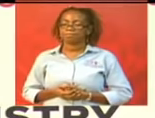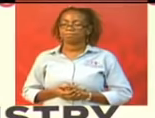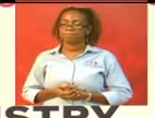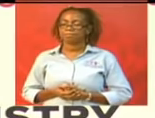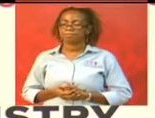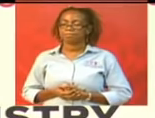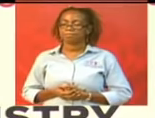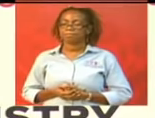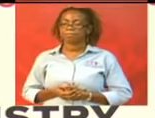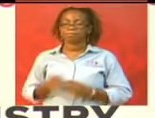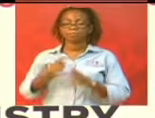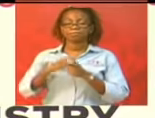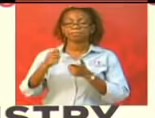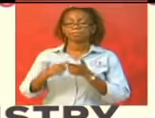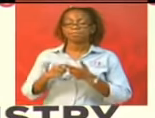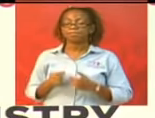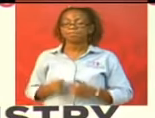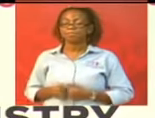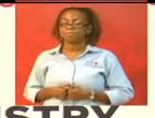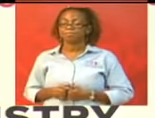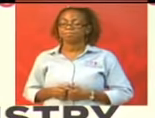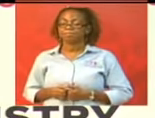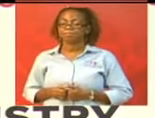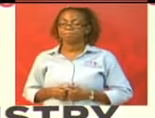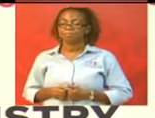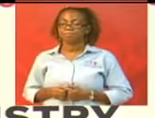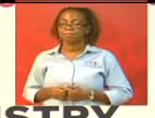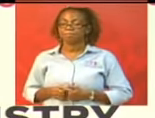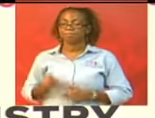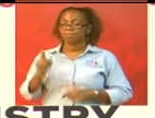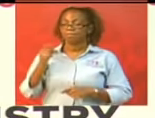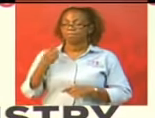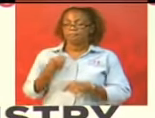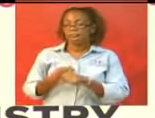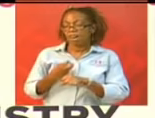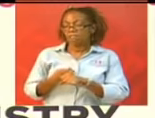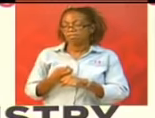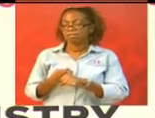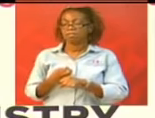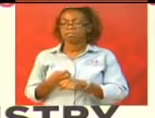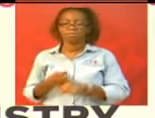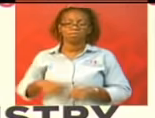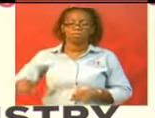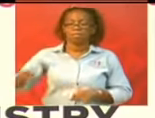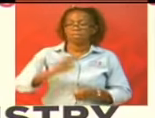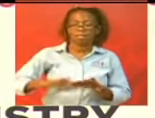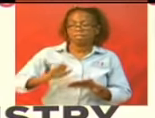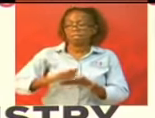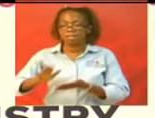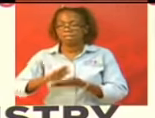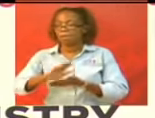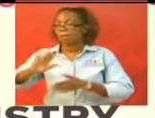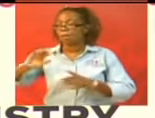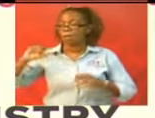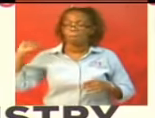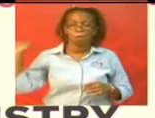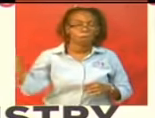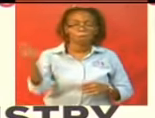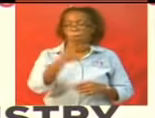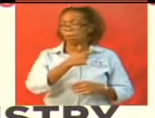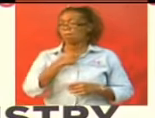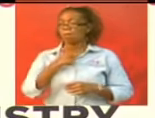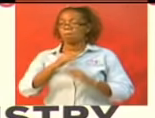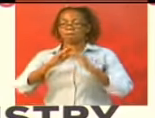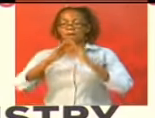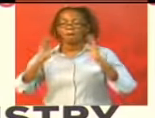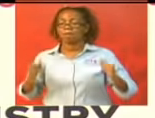terms of your sanitization question, it is difficult to sanitize the entire facility because, as you know, some of those patients cannot be moved